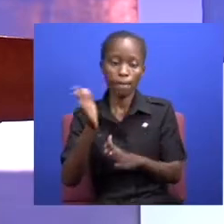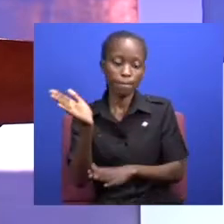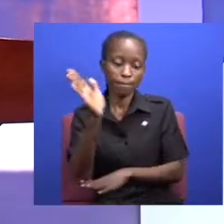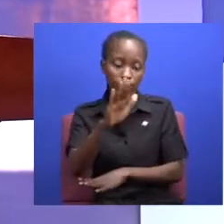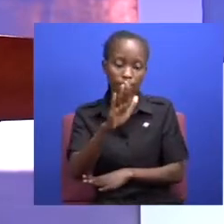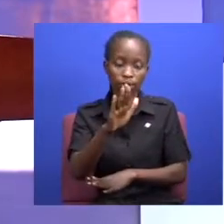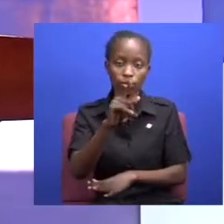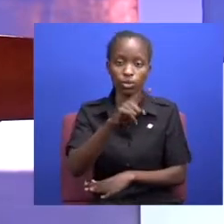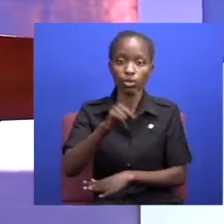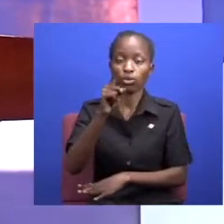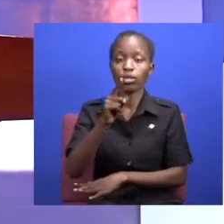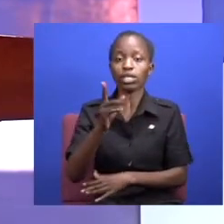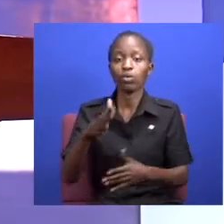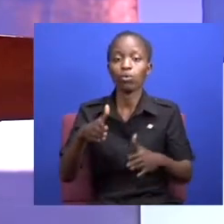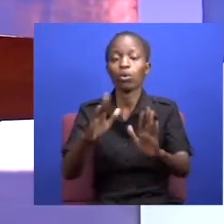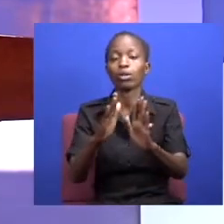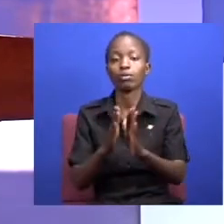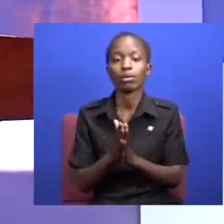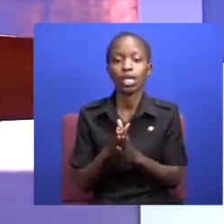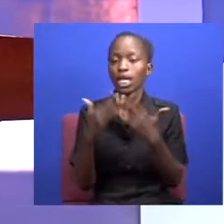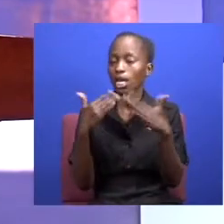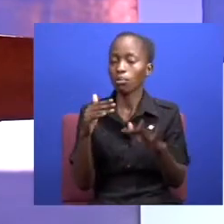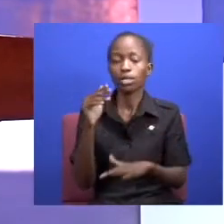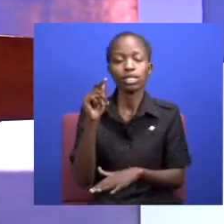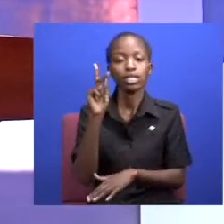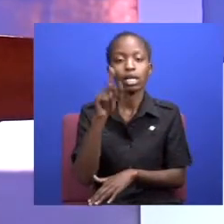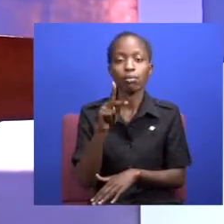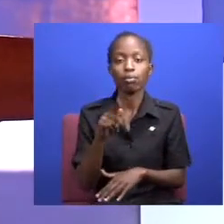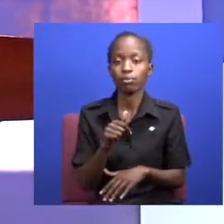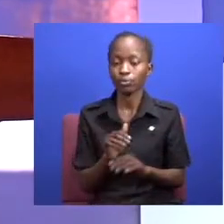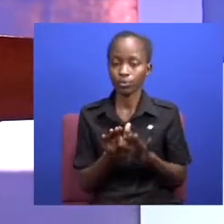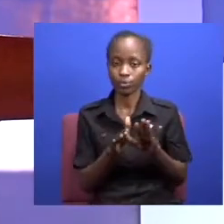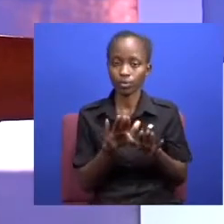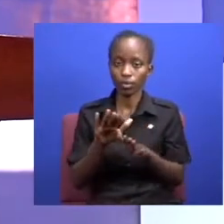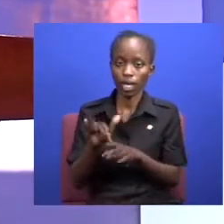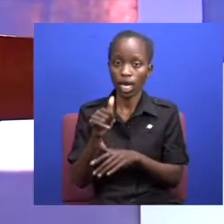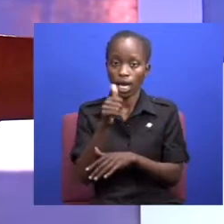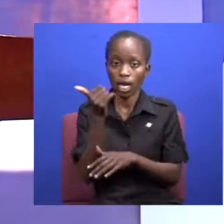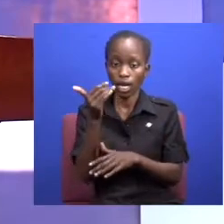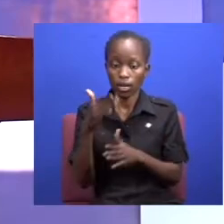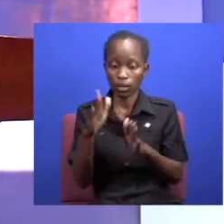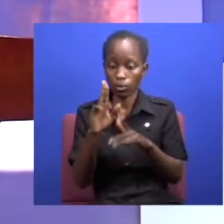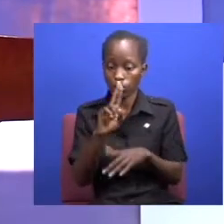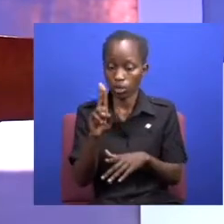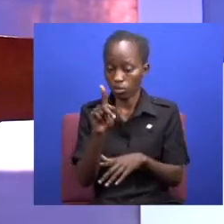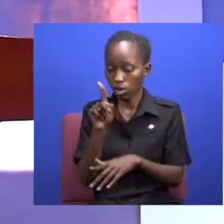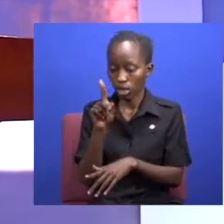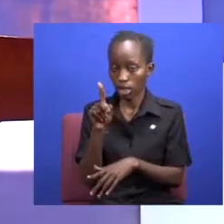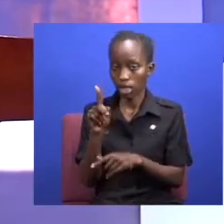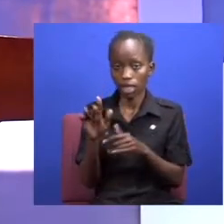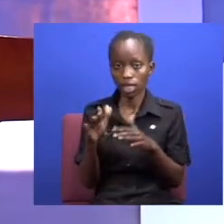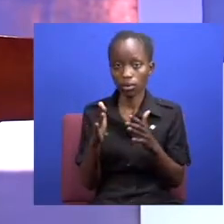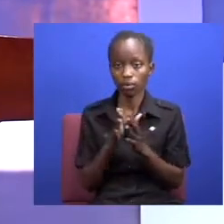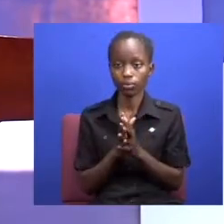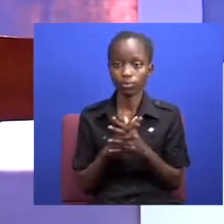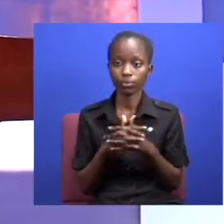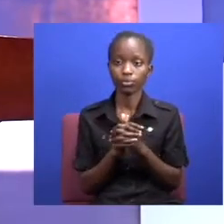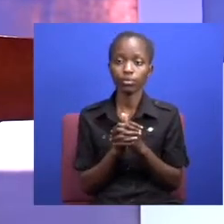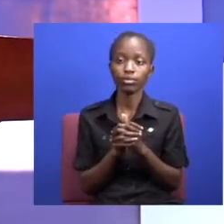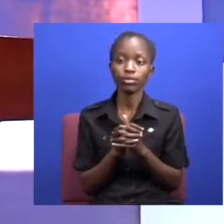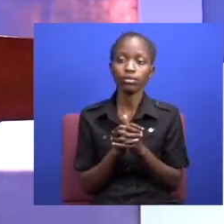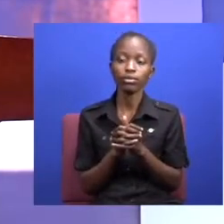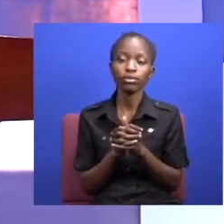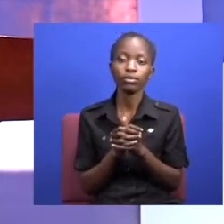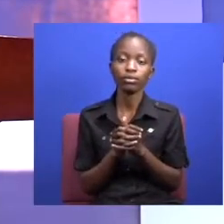right path. An amazing application. Another way that I use this mapping app is this. And I'll just